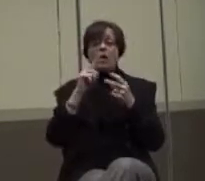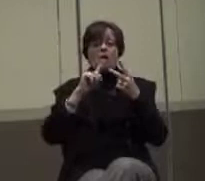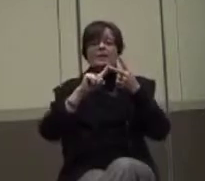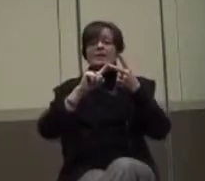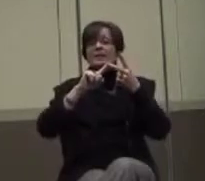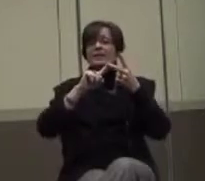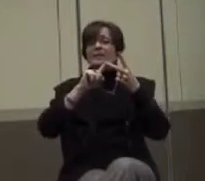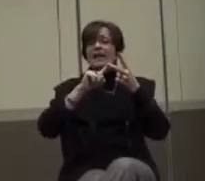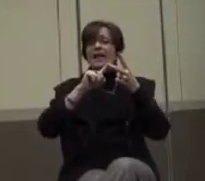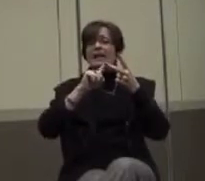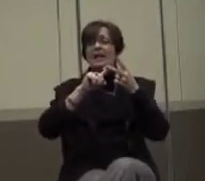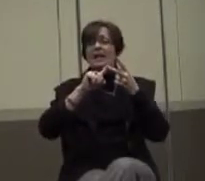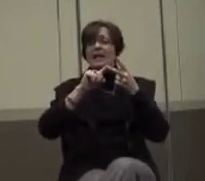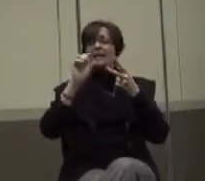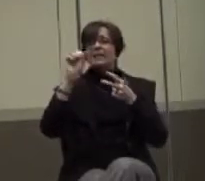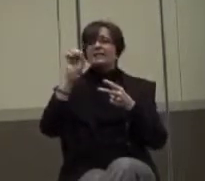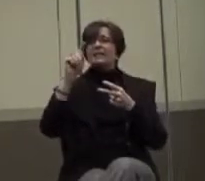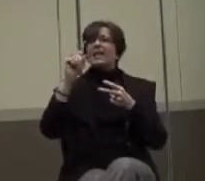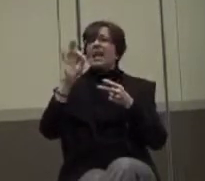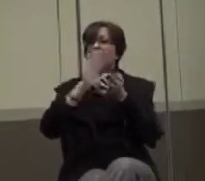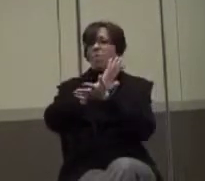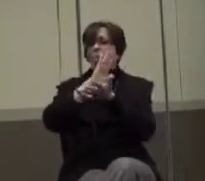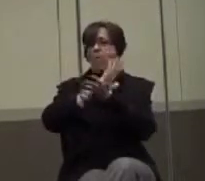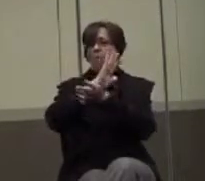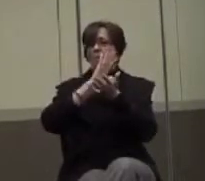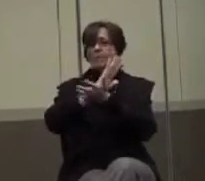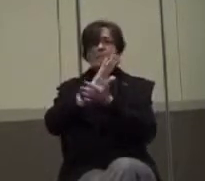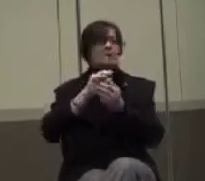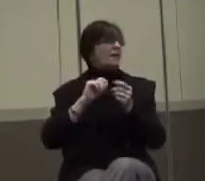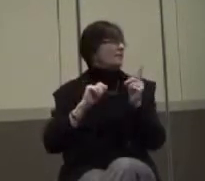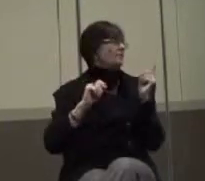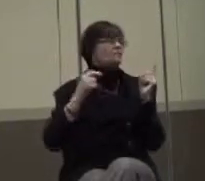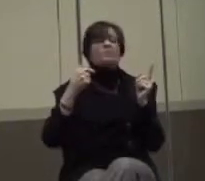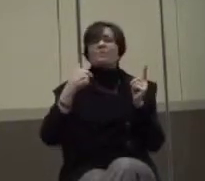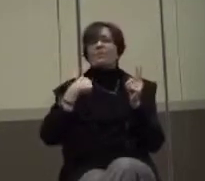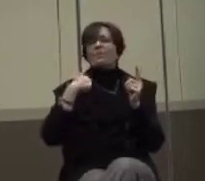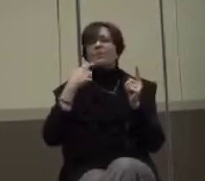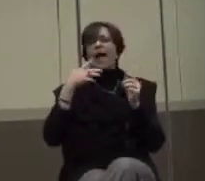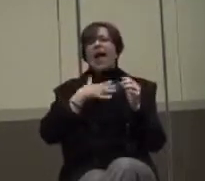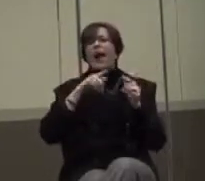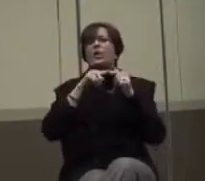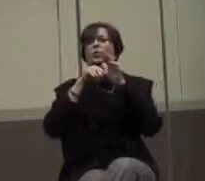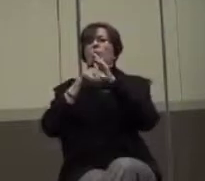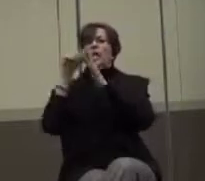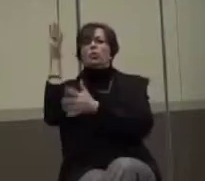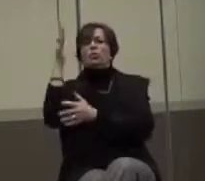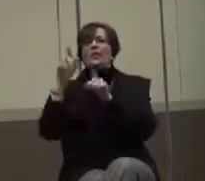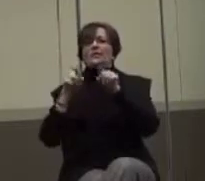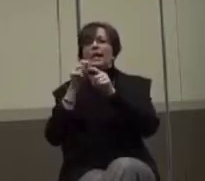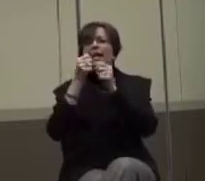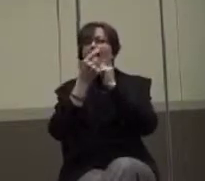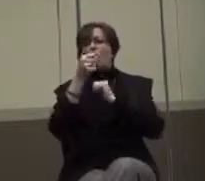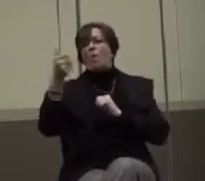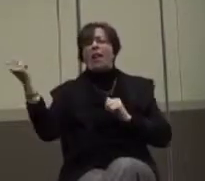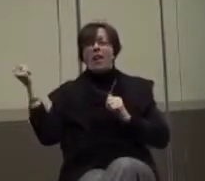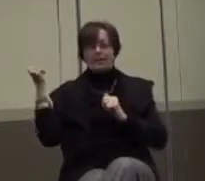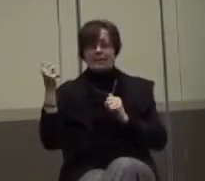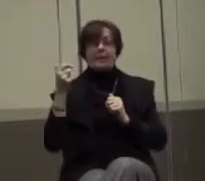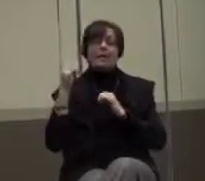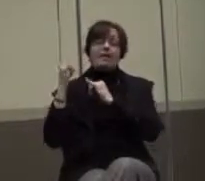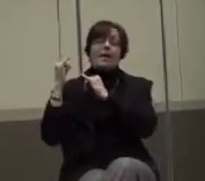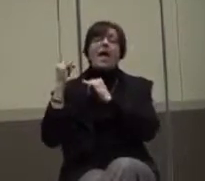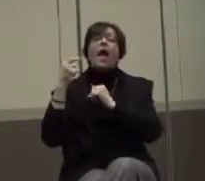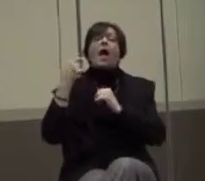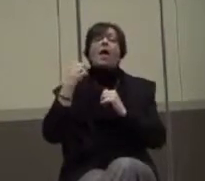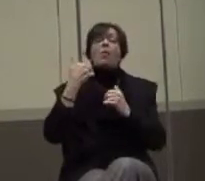of forms that you have, I want to kill trees, right, like everybody else. We've got just some papers here. We've got a kind of a sample flow